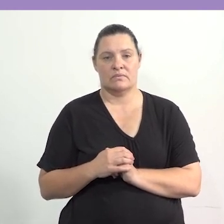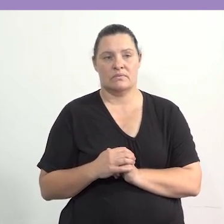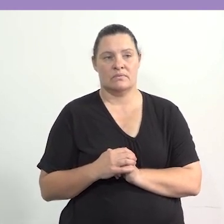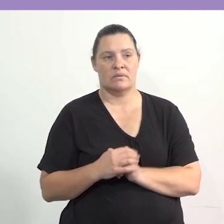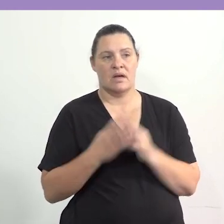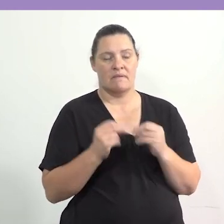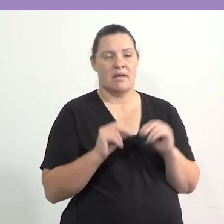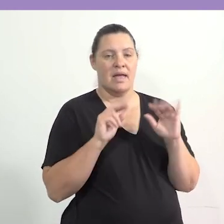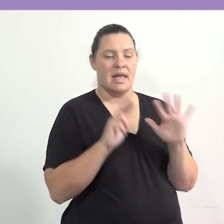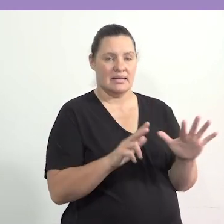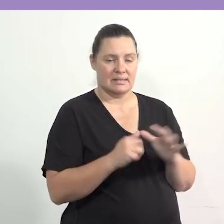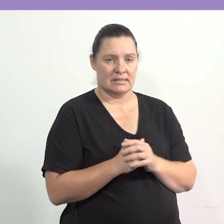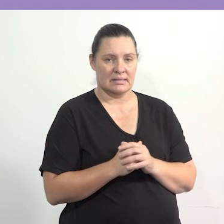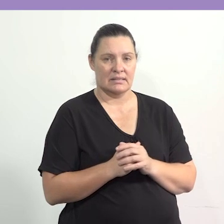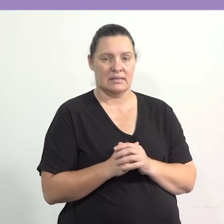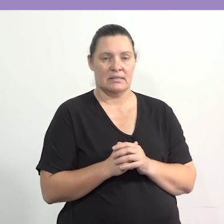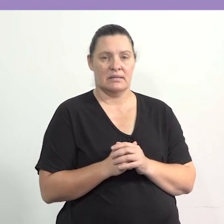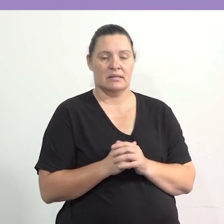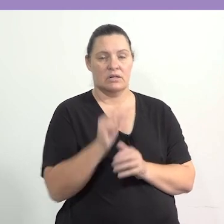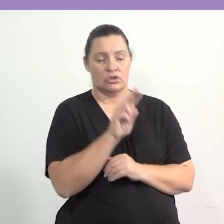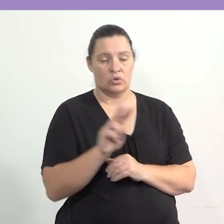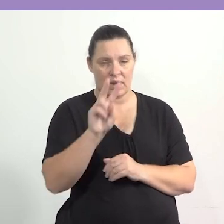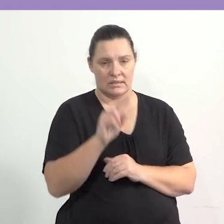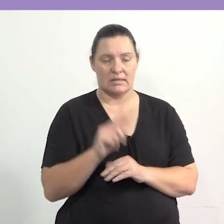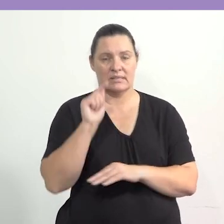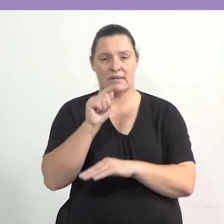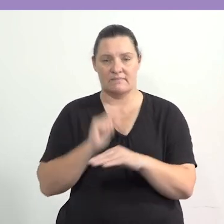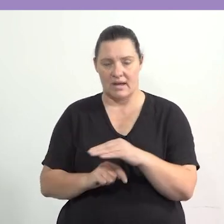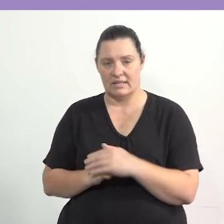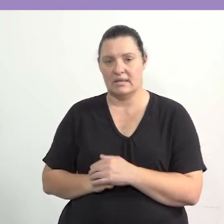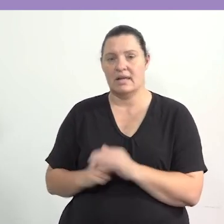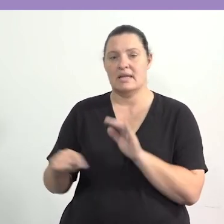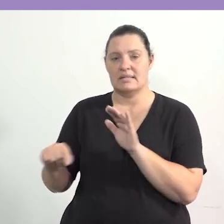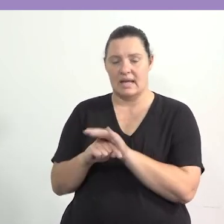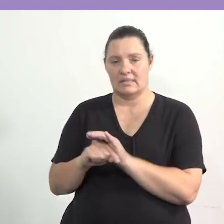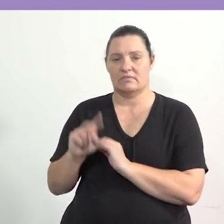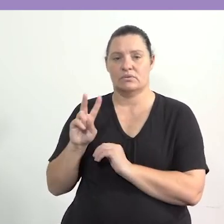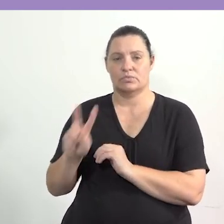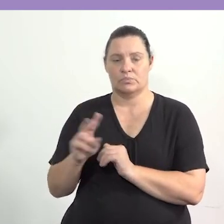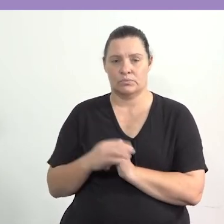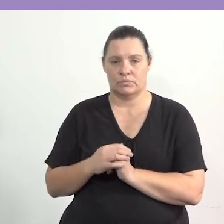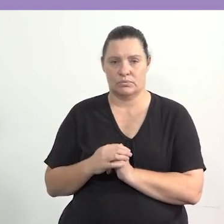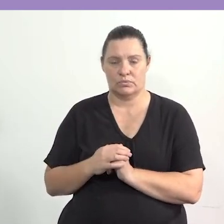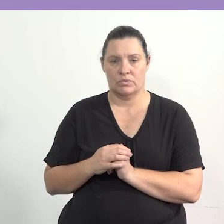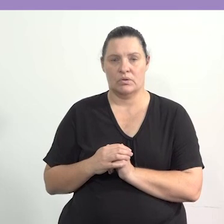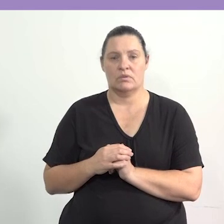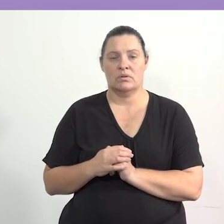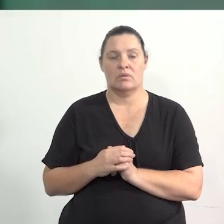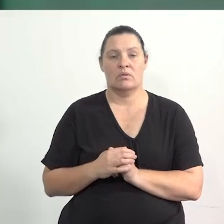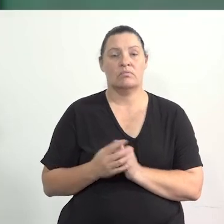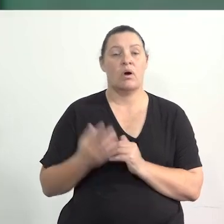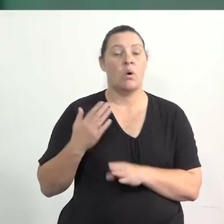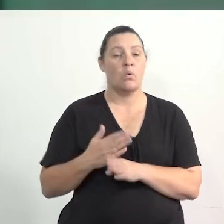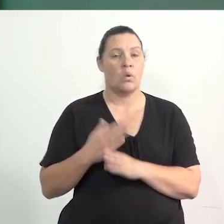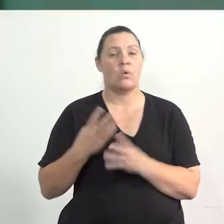Then now we have 8 squared divided by a negative 2. You do remember that when